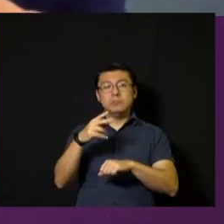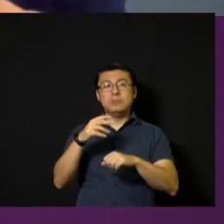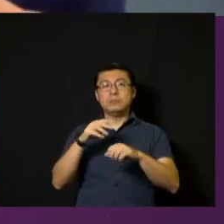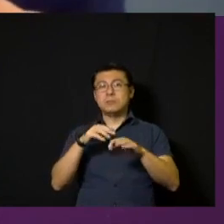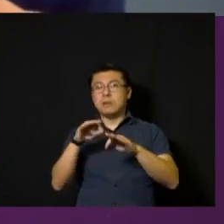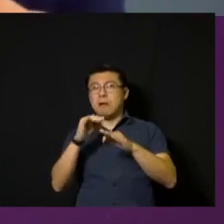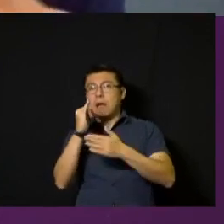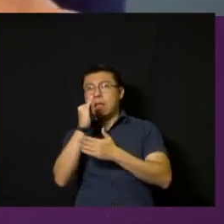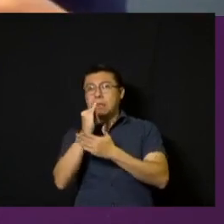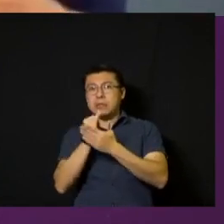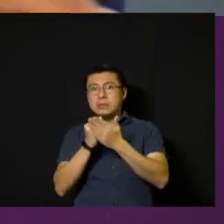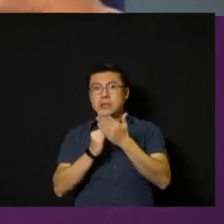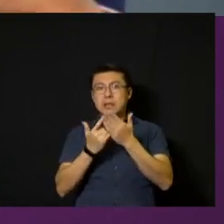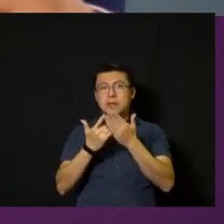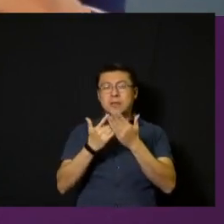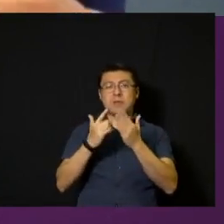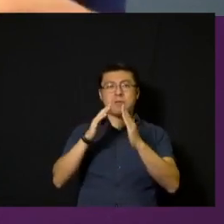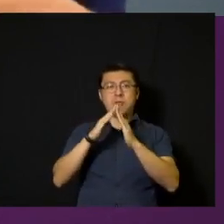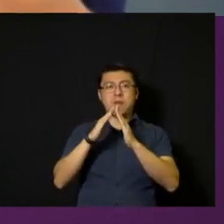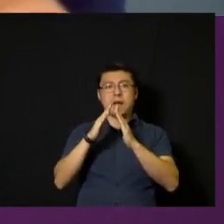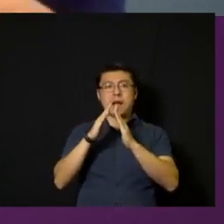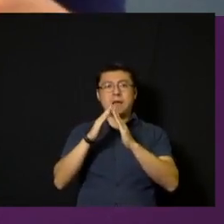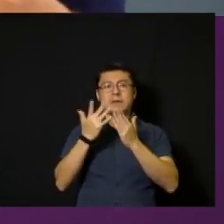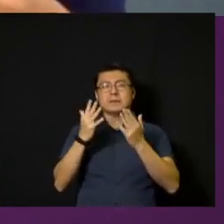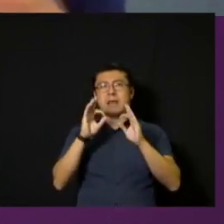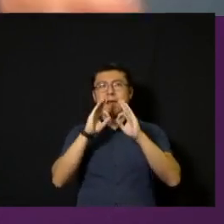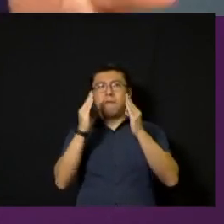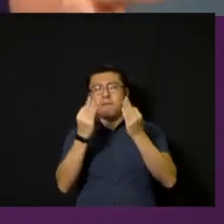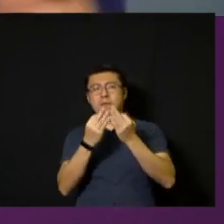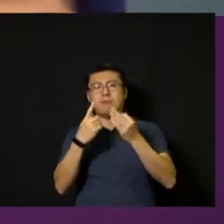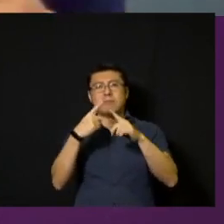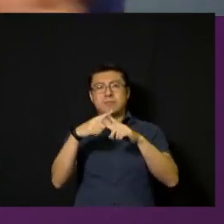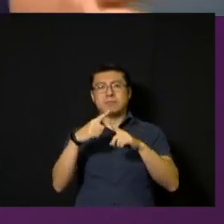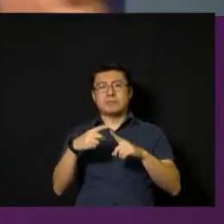whole team of people working there, and that's one of my dreams.